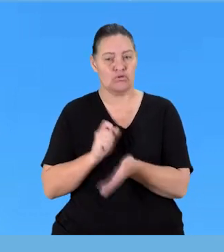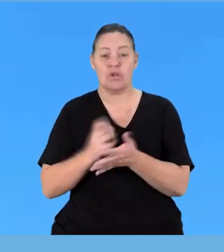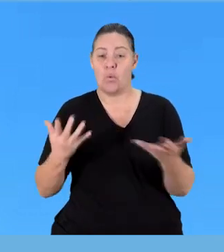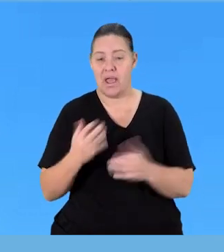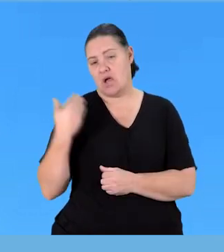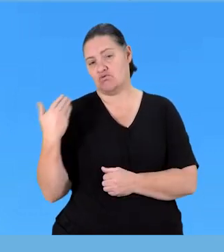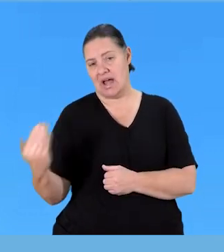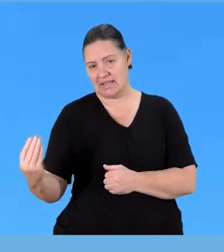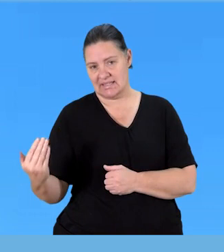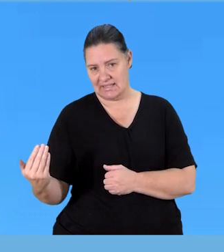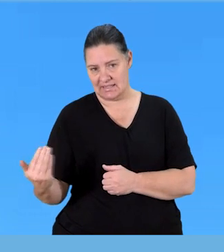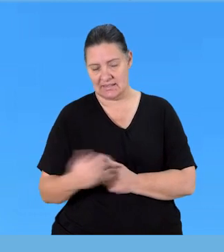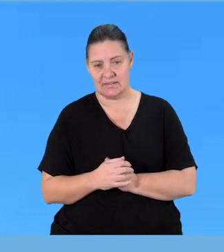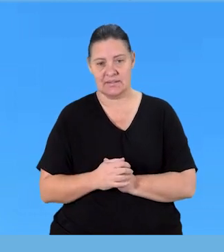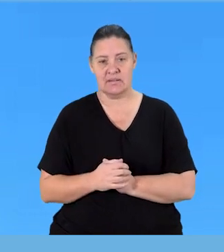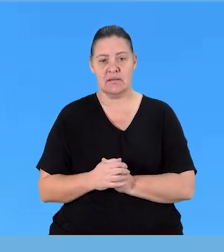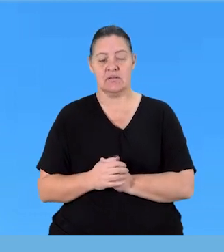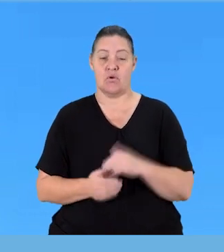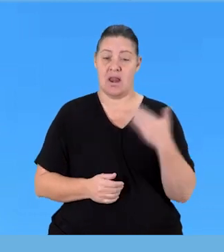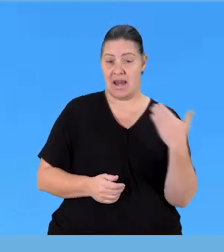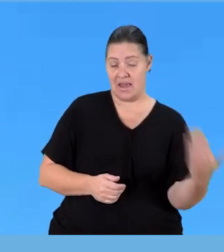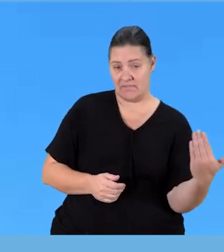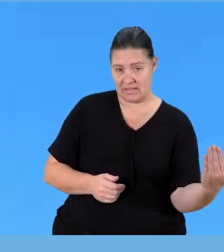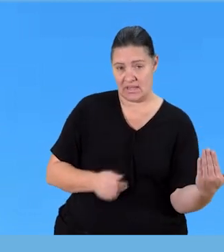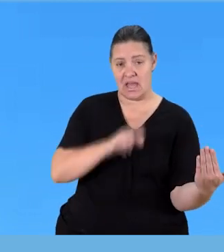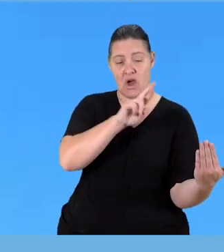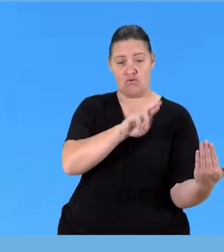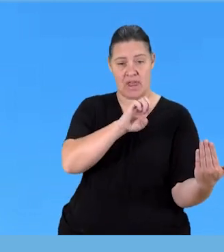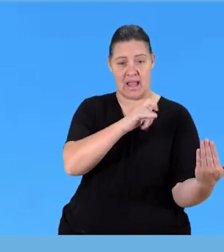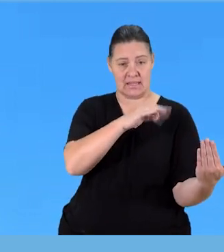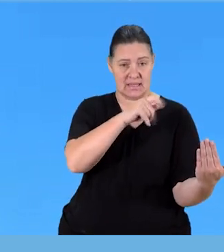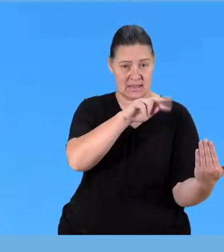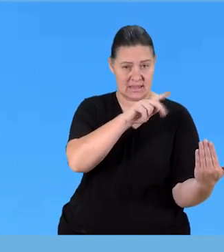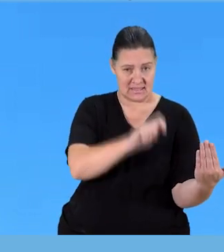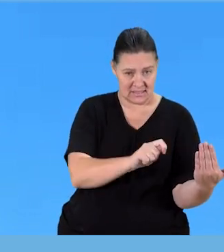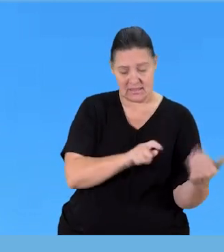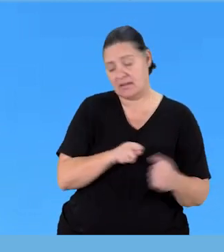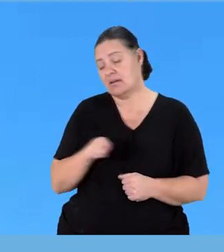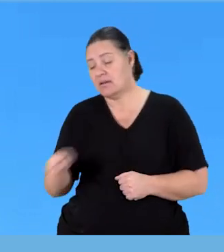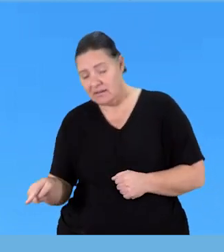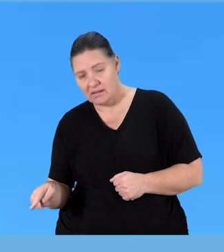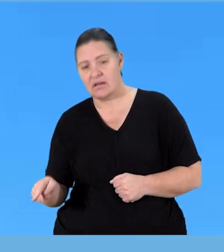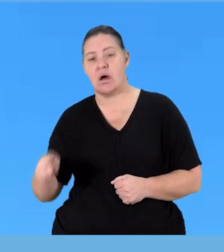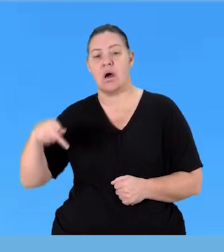the right-hand side of the equation. So the left-hand side, that we have the reactants, then on the